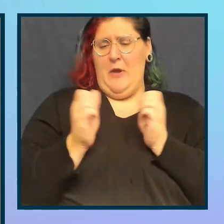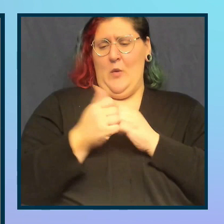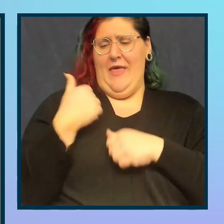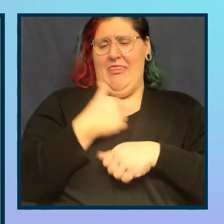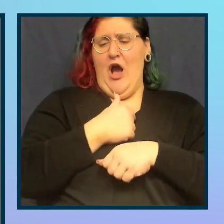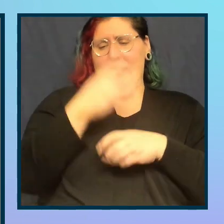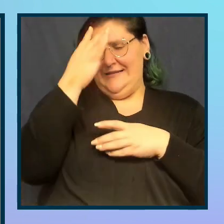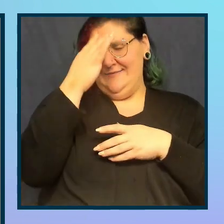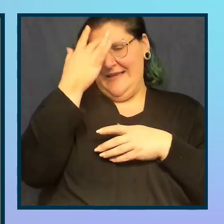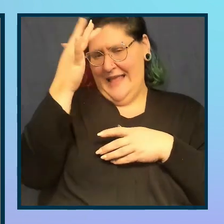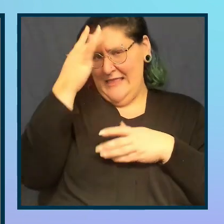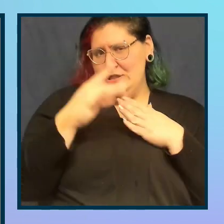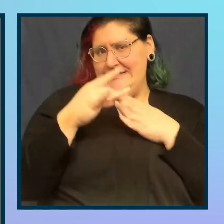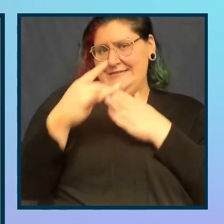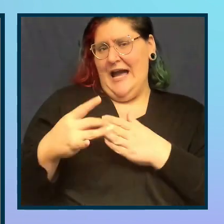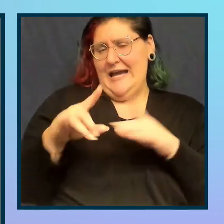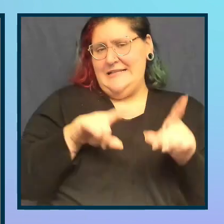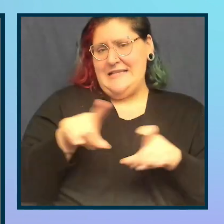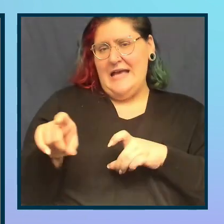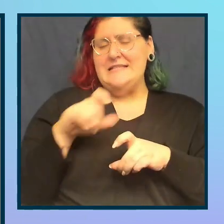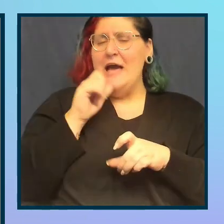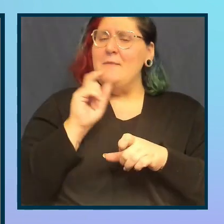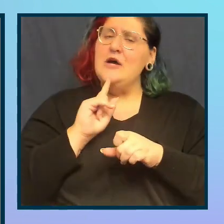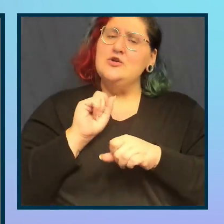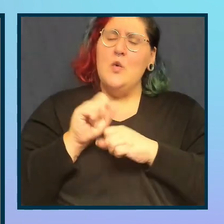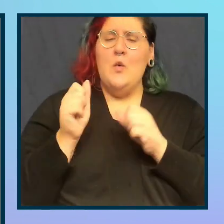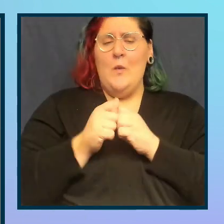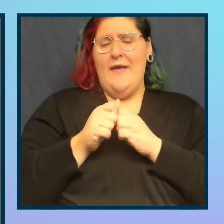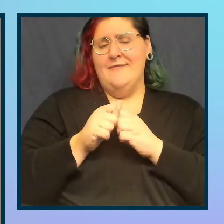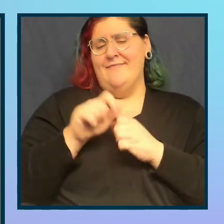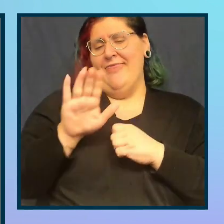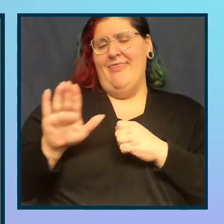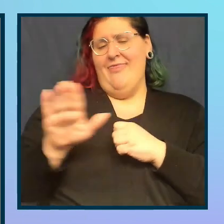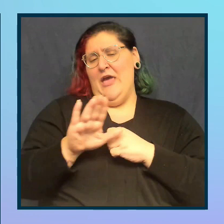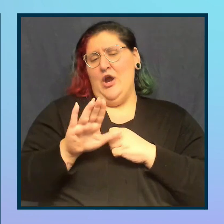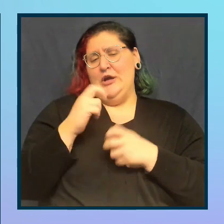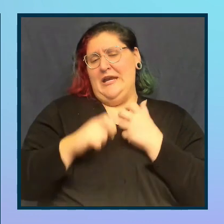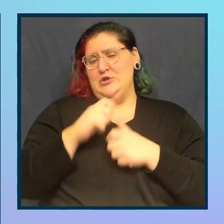as familiar with what issues are raised there, but they are built on Axe Core as well.